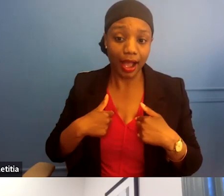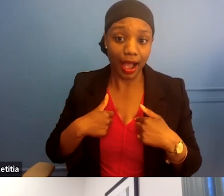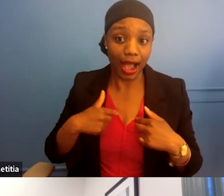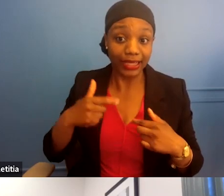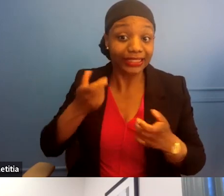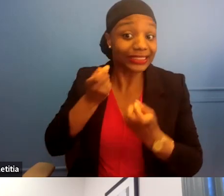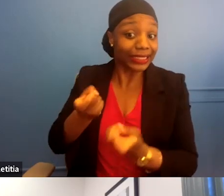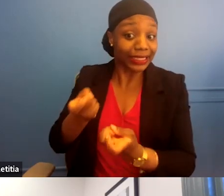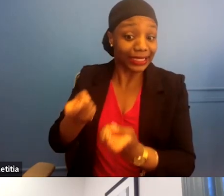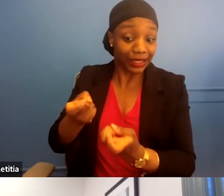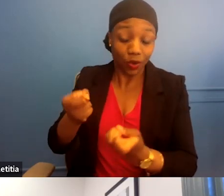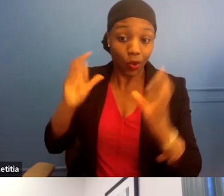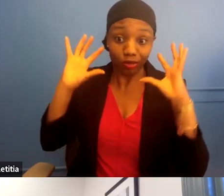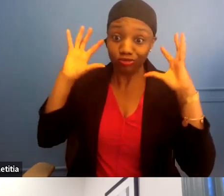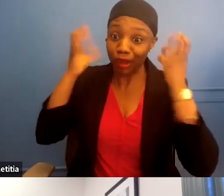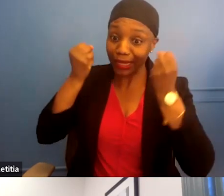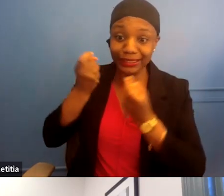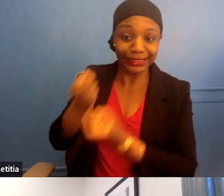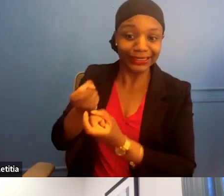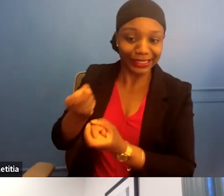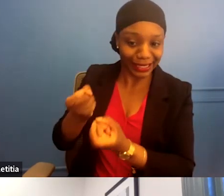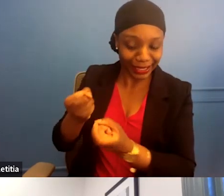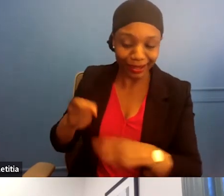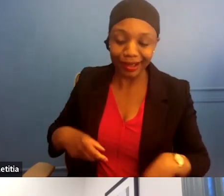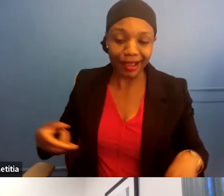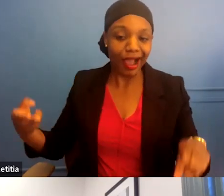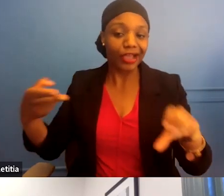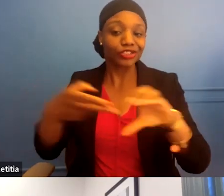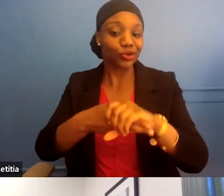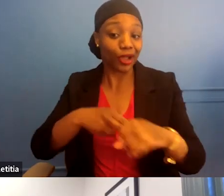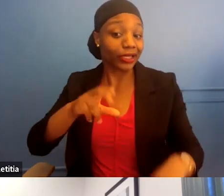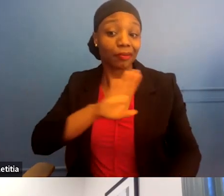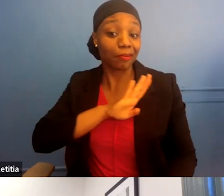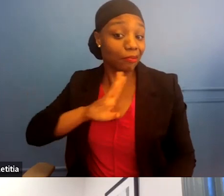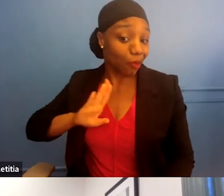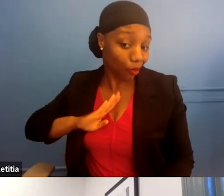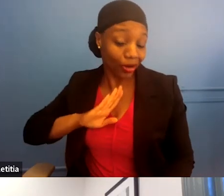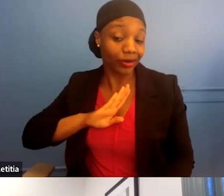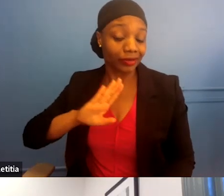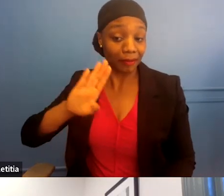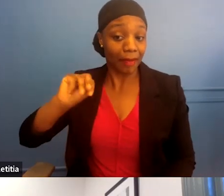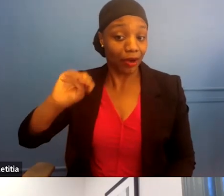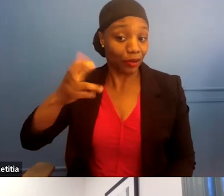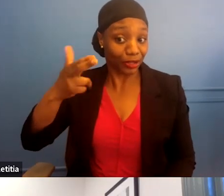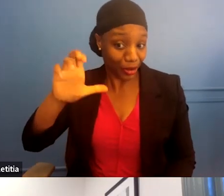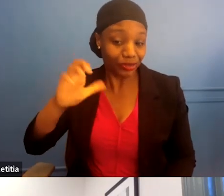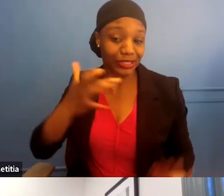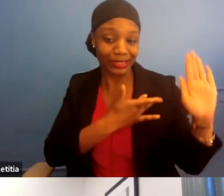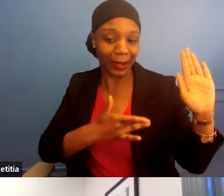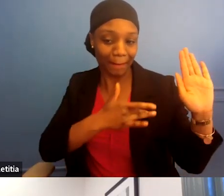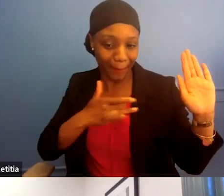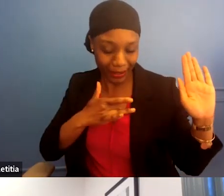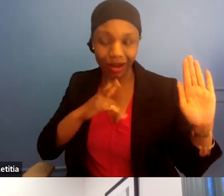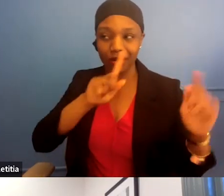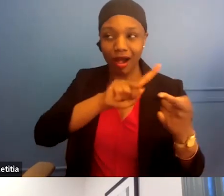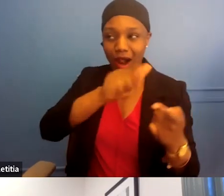a lot, and I've joined the board of Mount Holyoke, which is also a commitment, and on a couple of other boards and